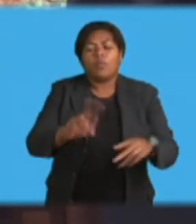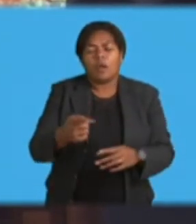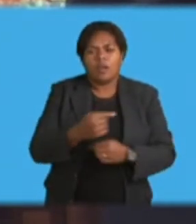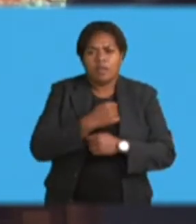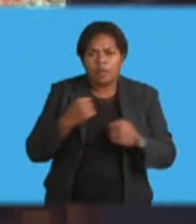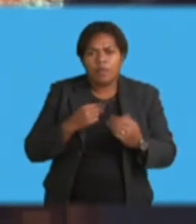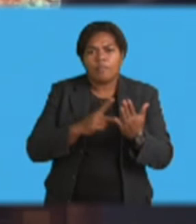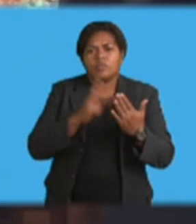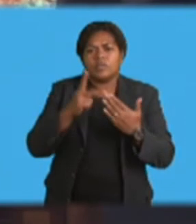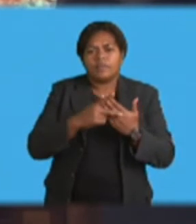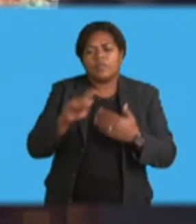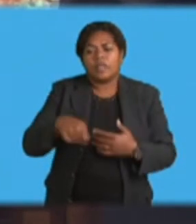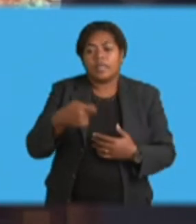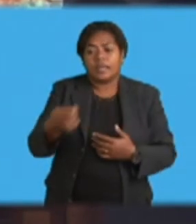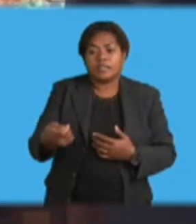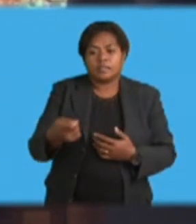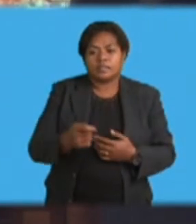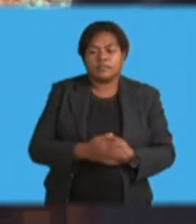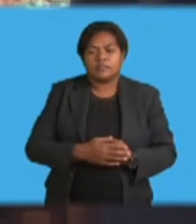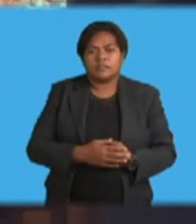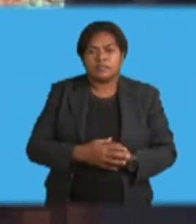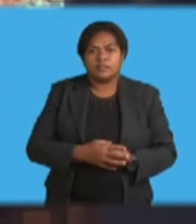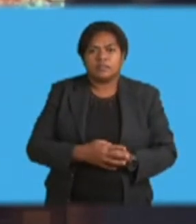year. Deumba River mouth dredging,